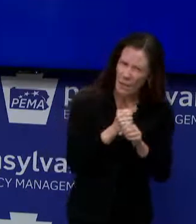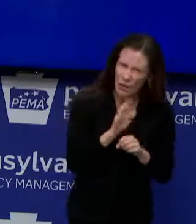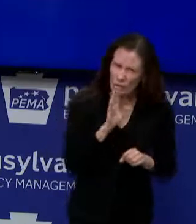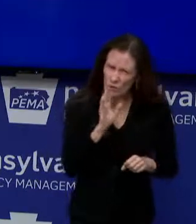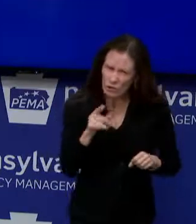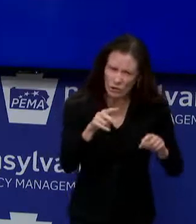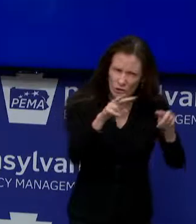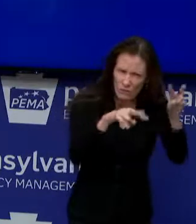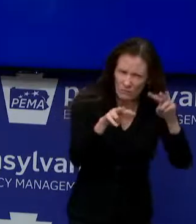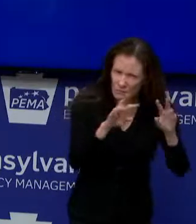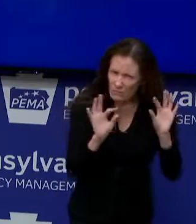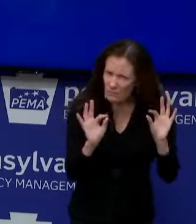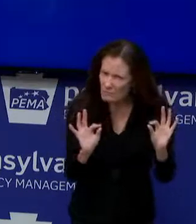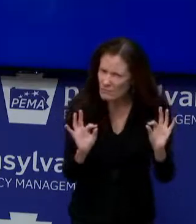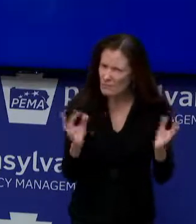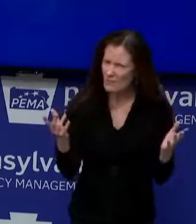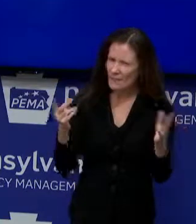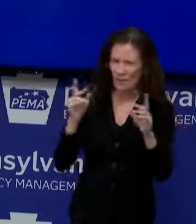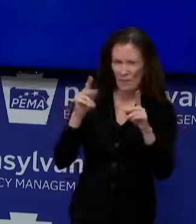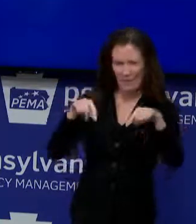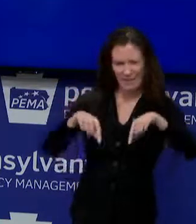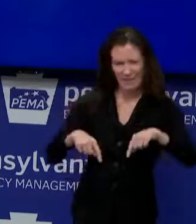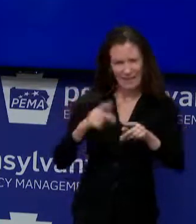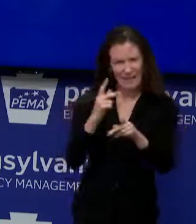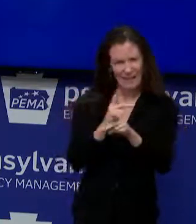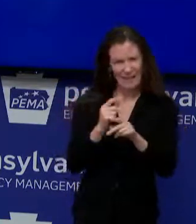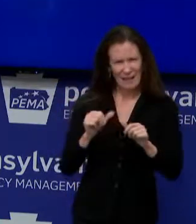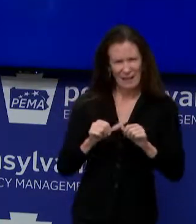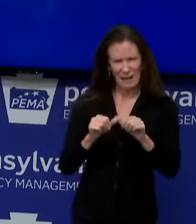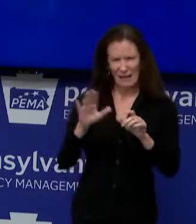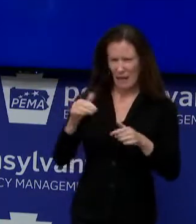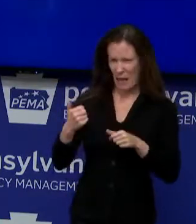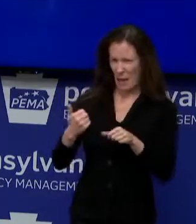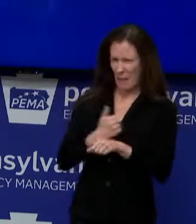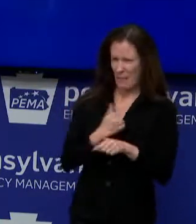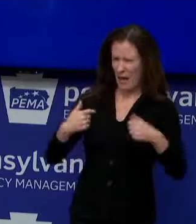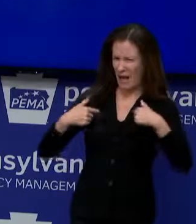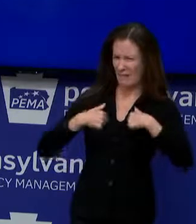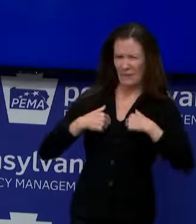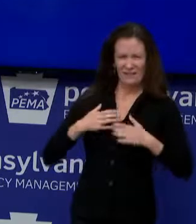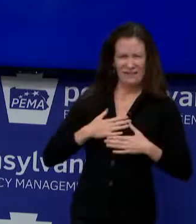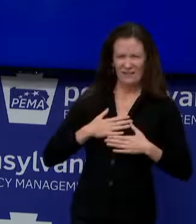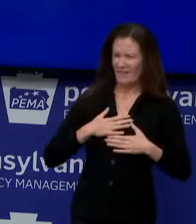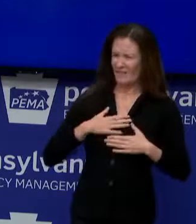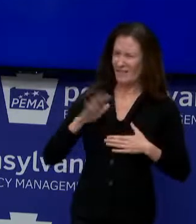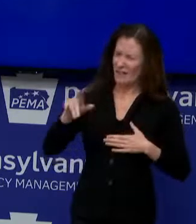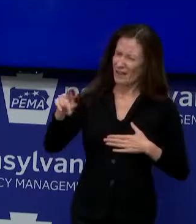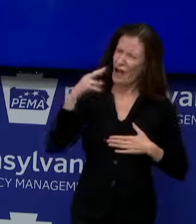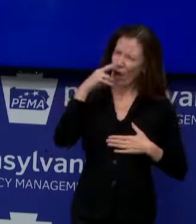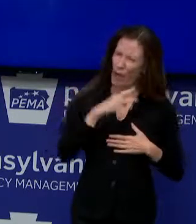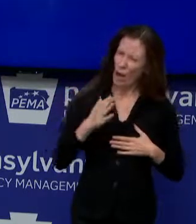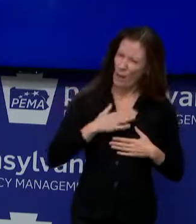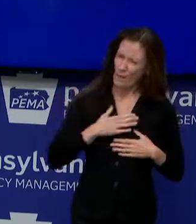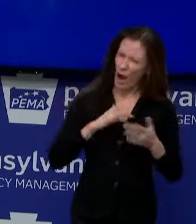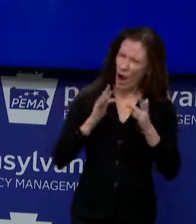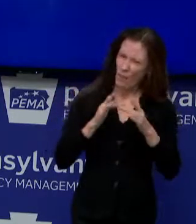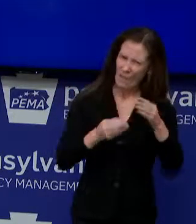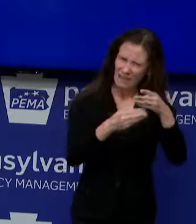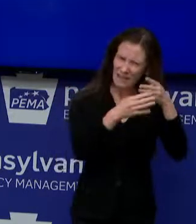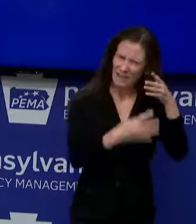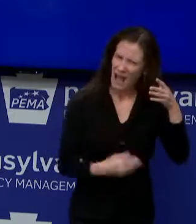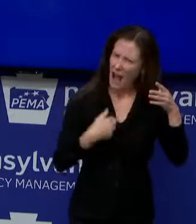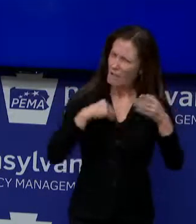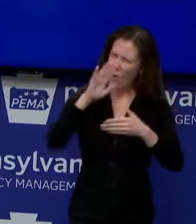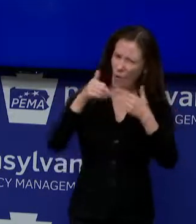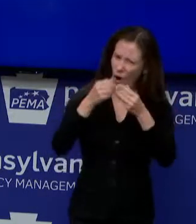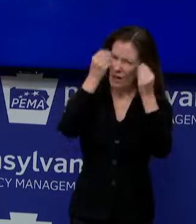exact allegations here. Please feel free to go onto the website, check out the guidance. We continuously update it